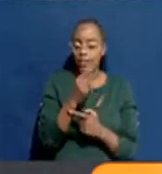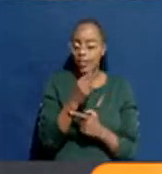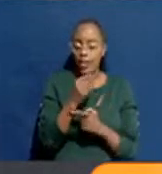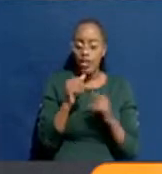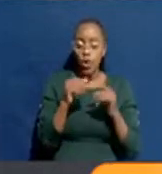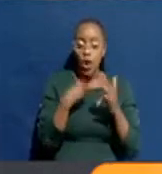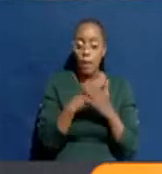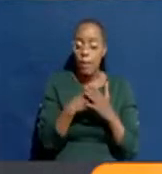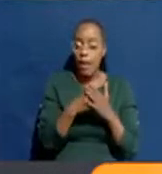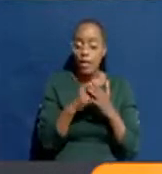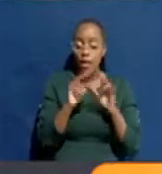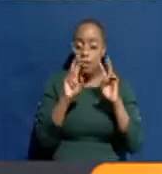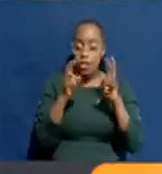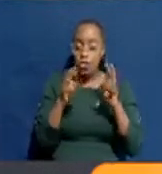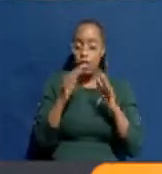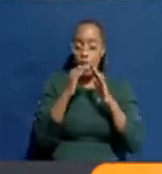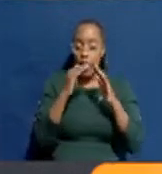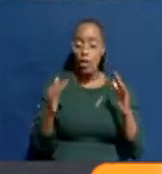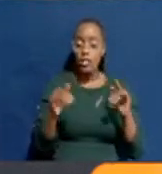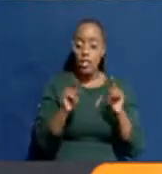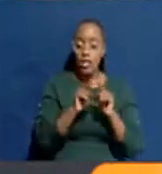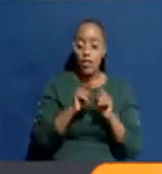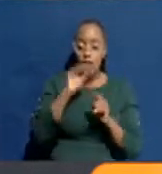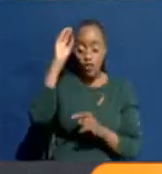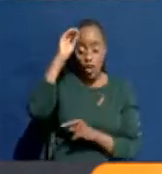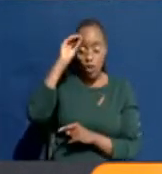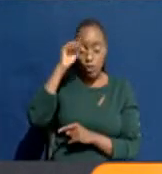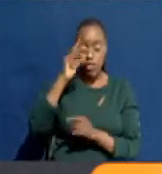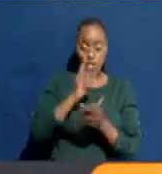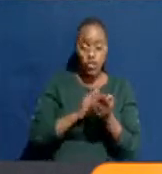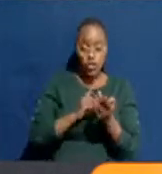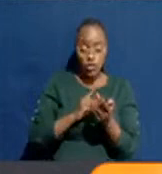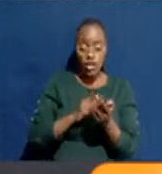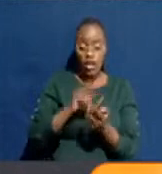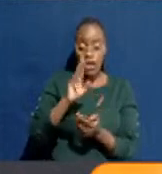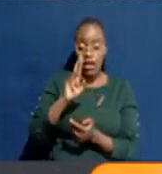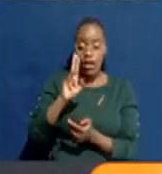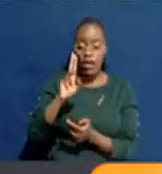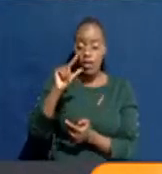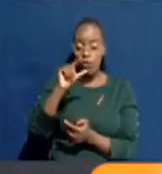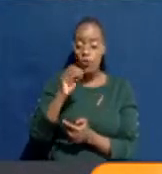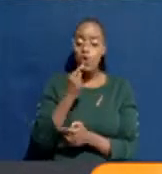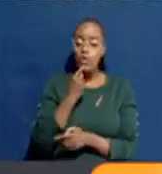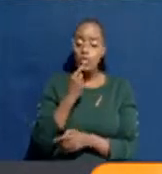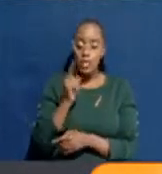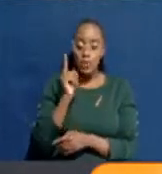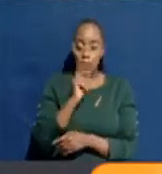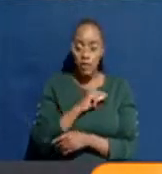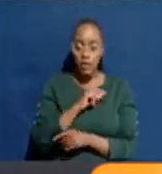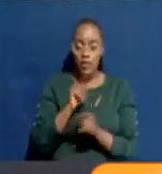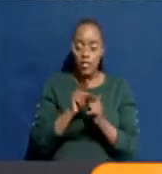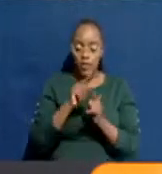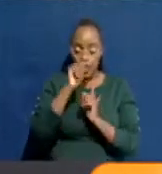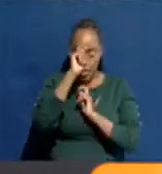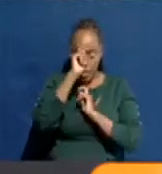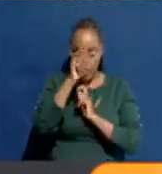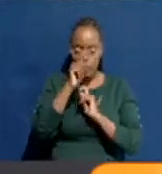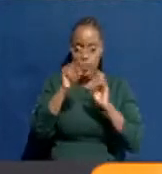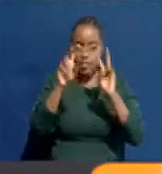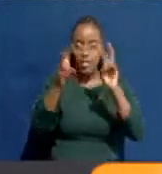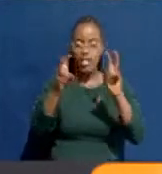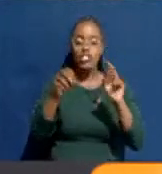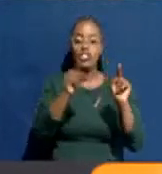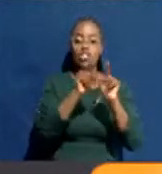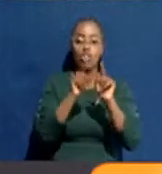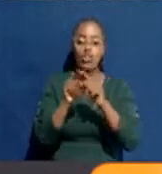about housing. In my opinion, as Dr. Rugo is insinuating, it is also a dignity issue, it is